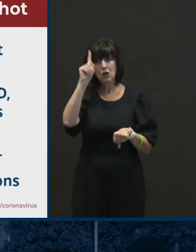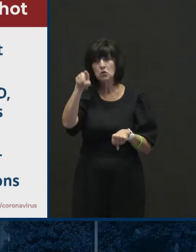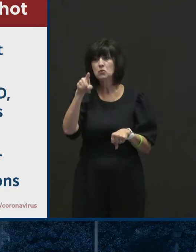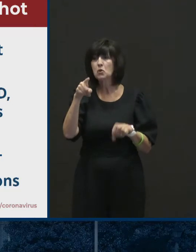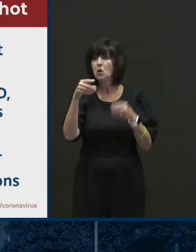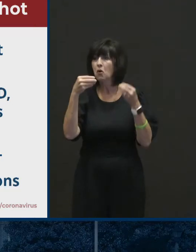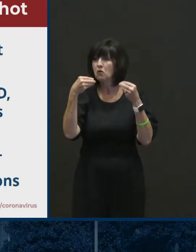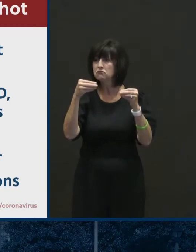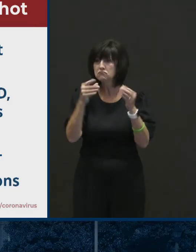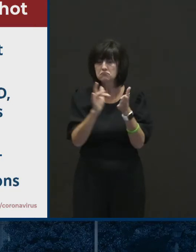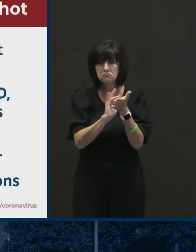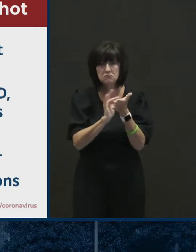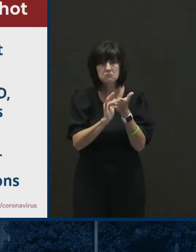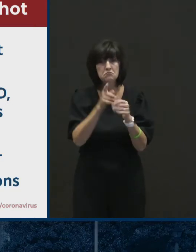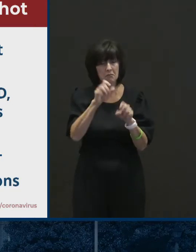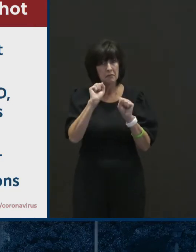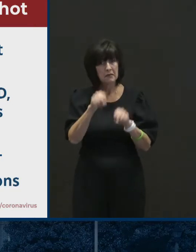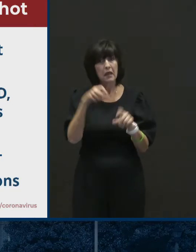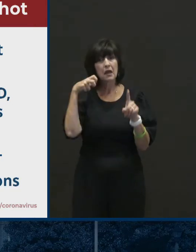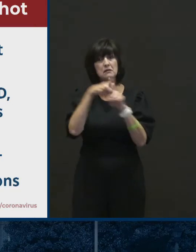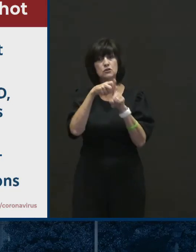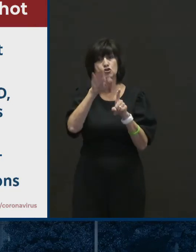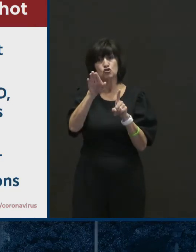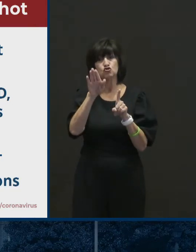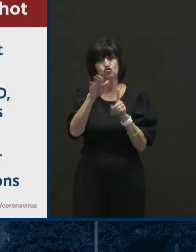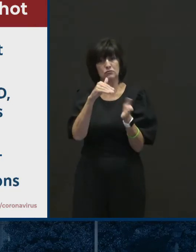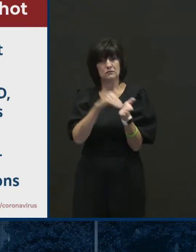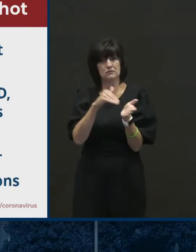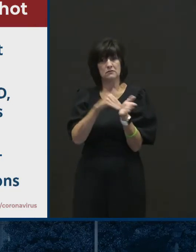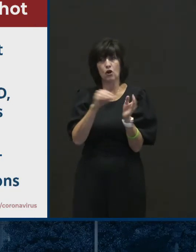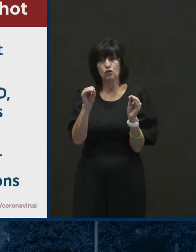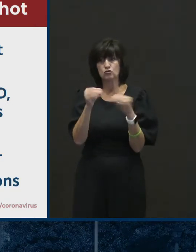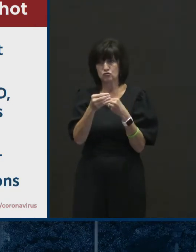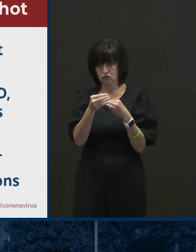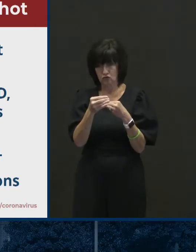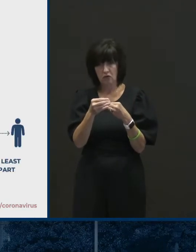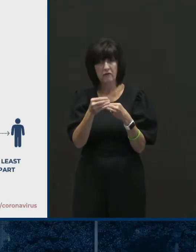flu.delaware.gov to find out where is the best place for you to get your flu shot.